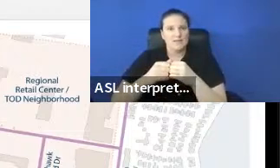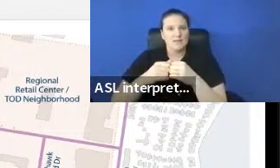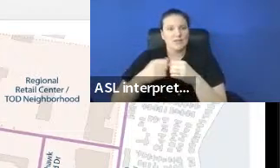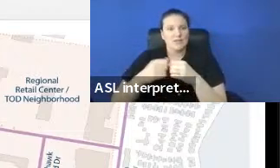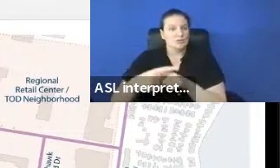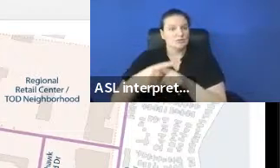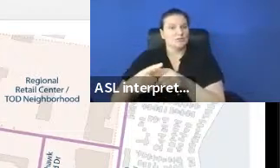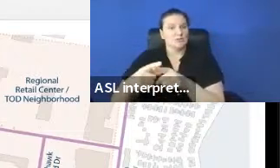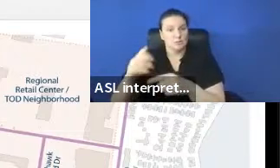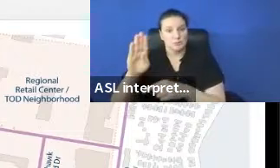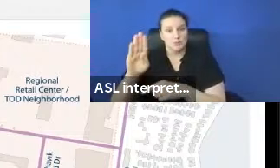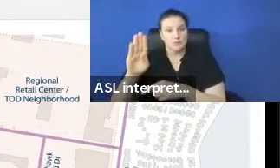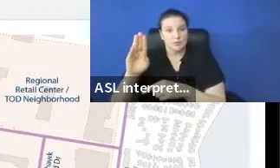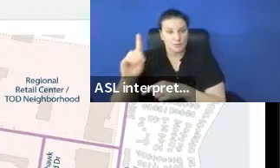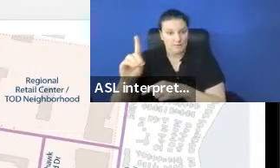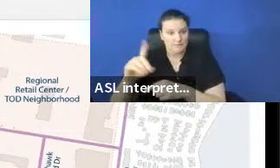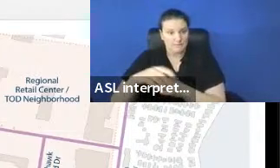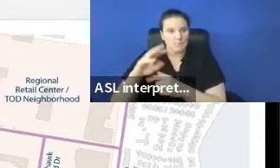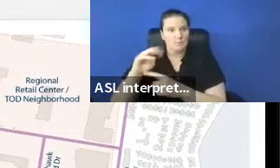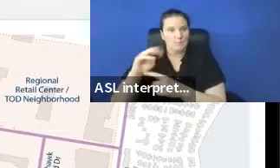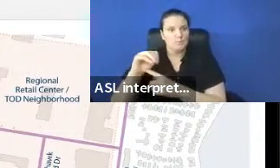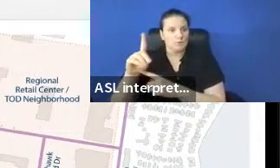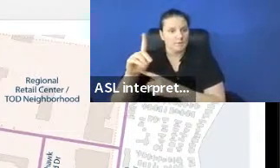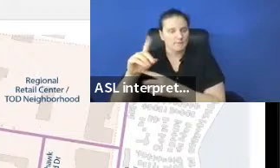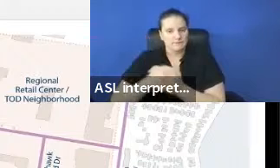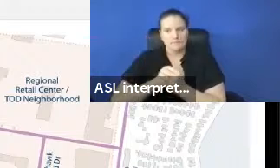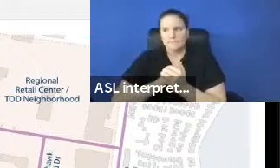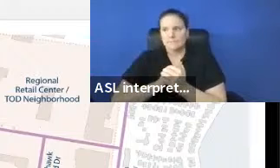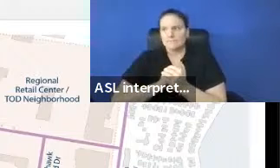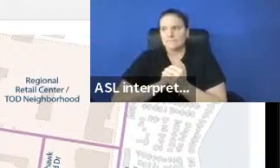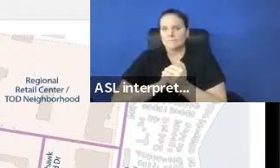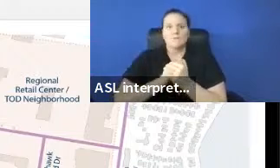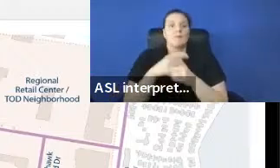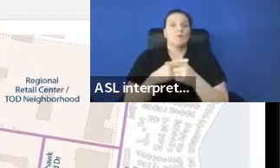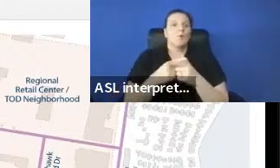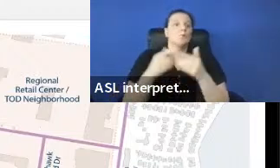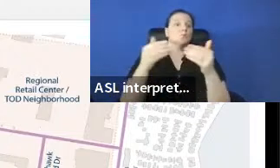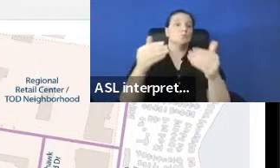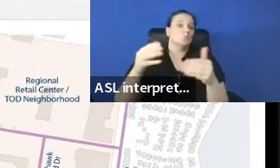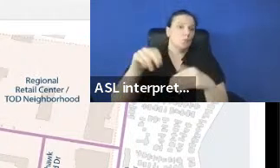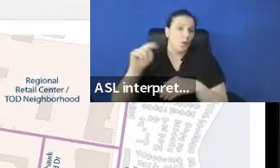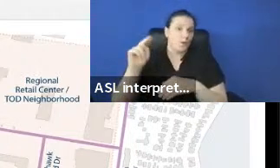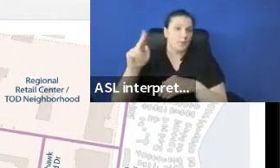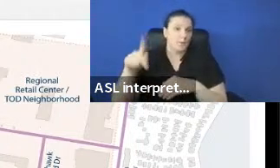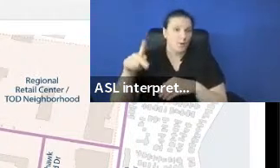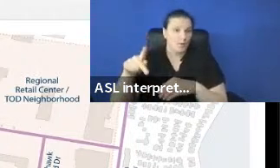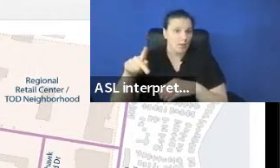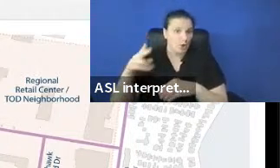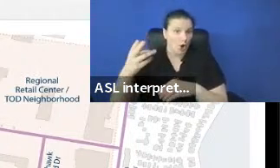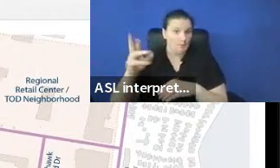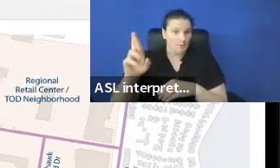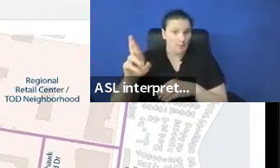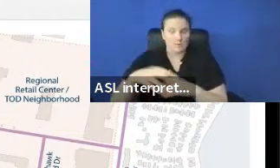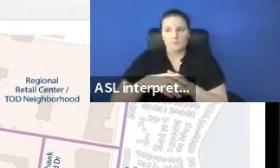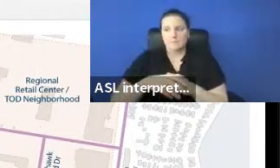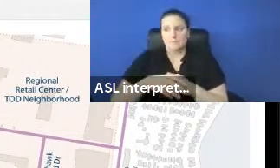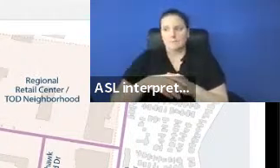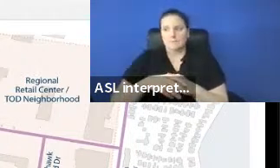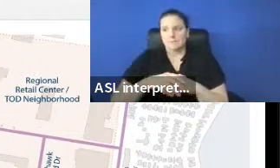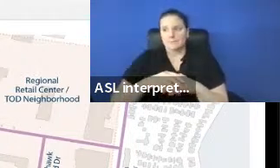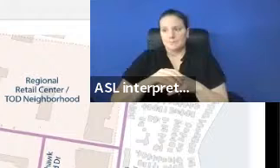Drive, would take traffic across North Portland Harbor, and then they would